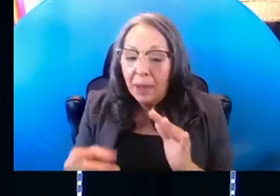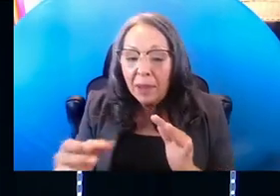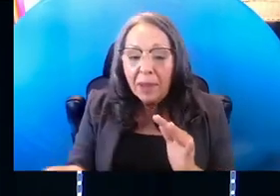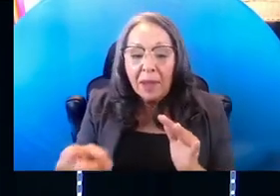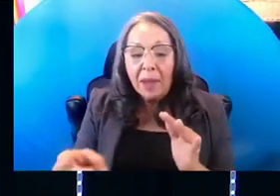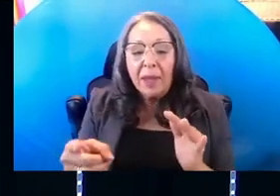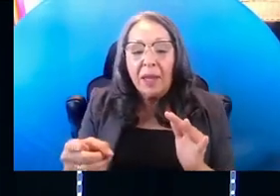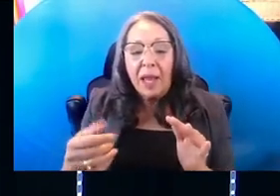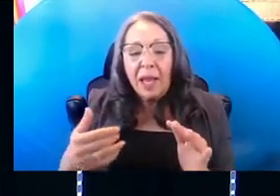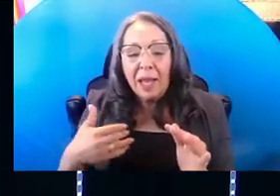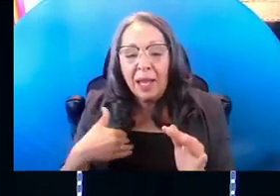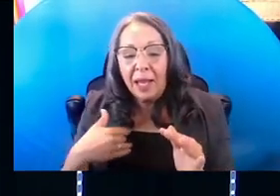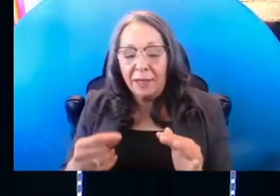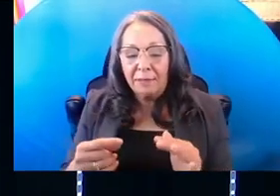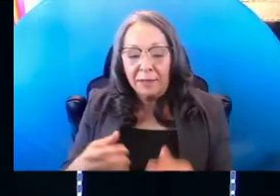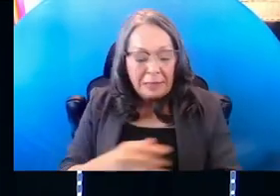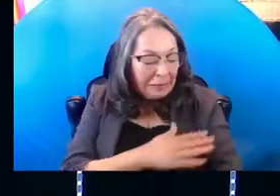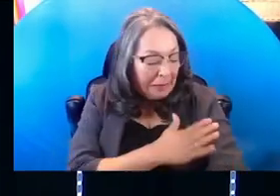because,